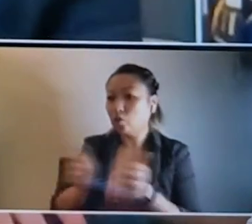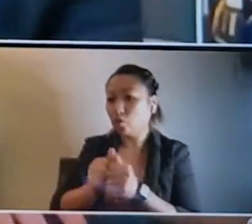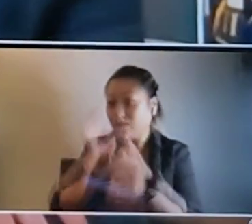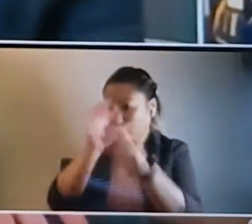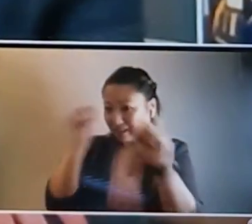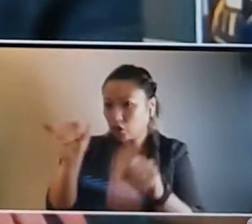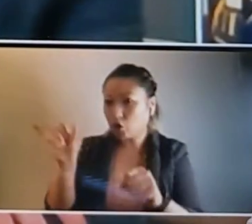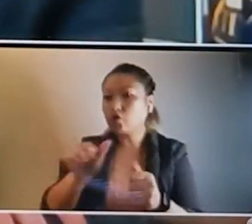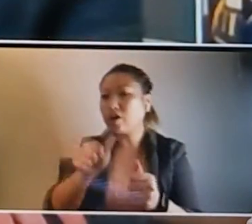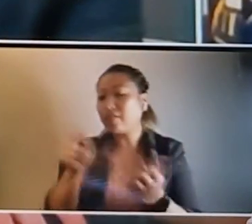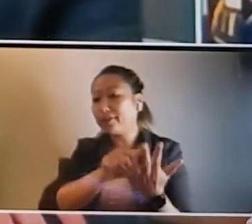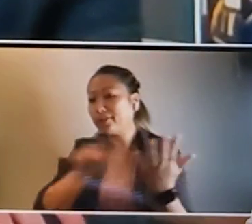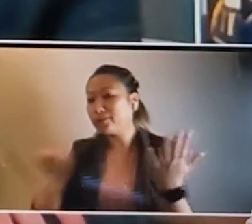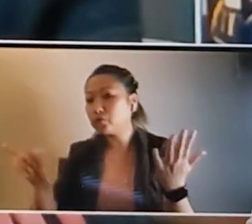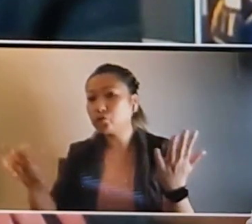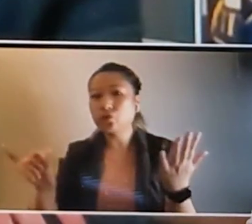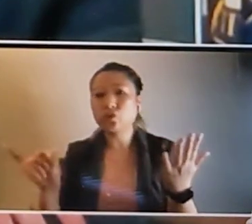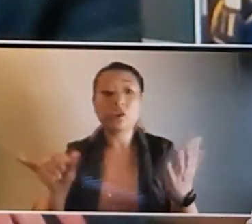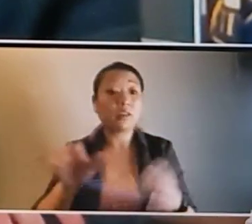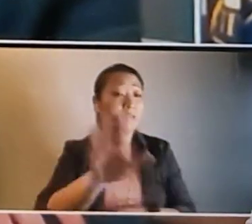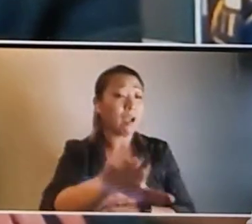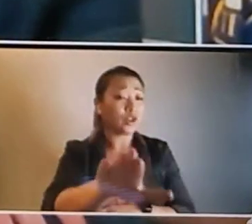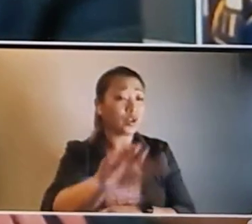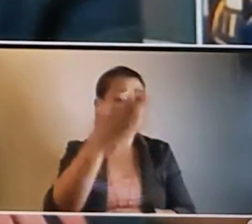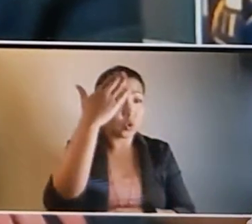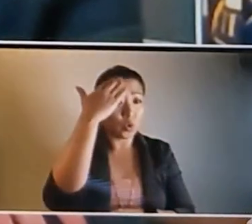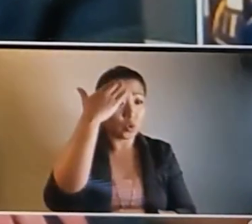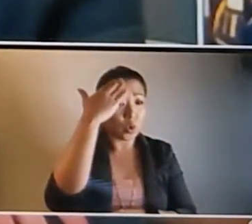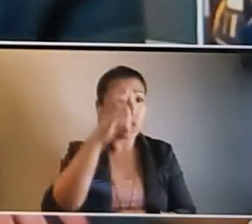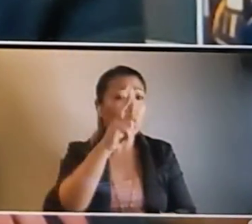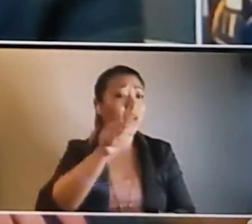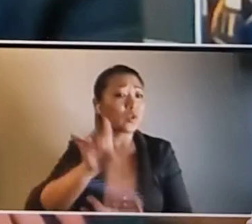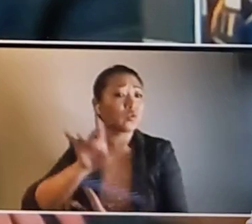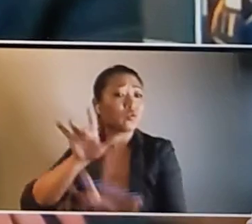of that afternoon about the attack on the Capitol?